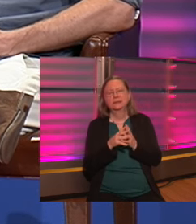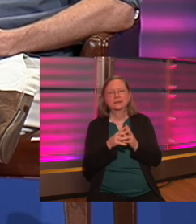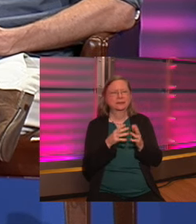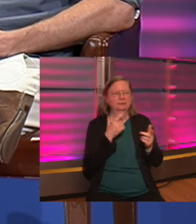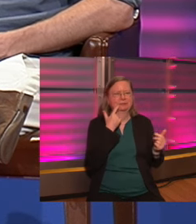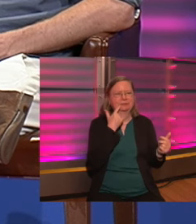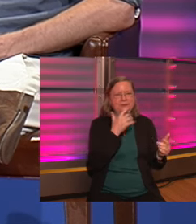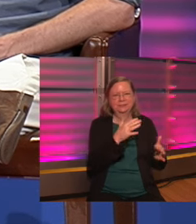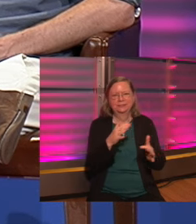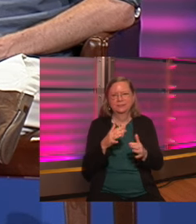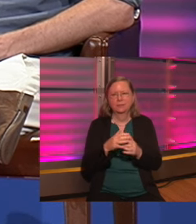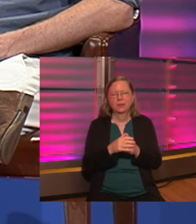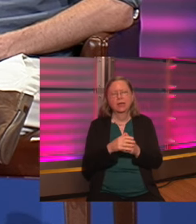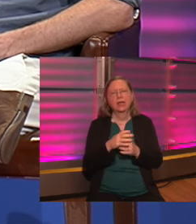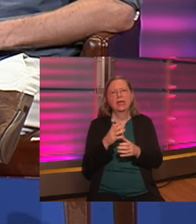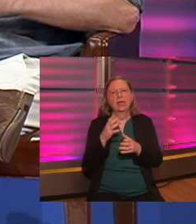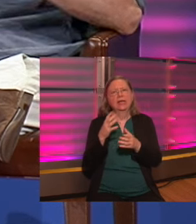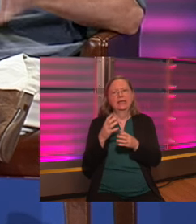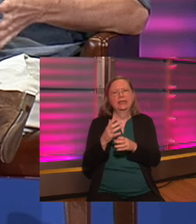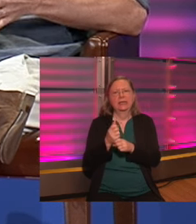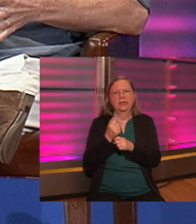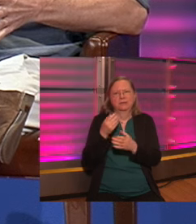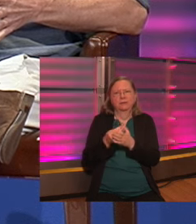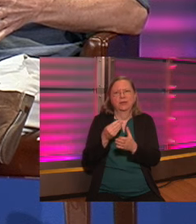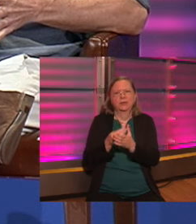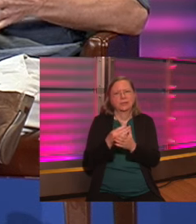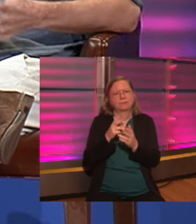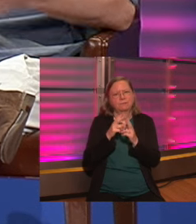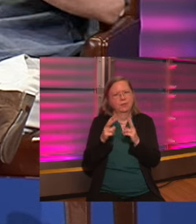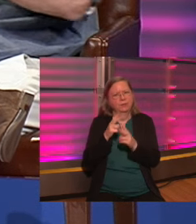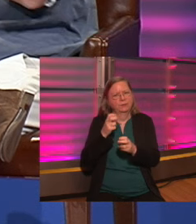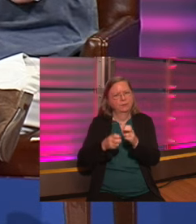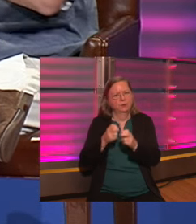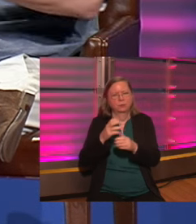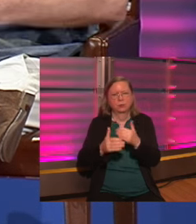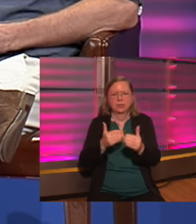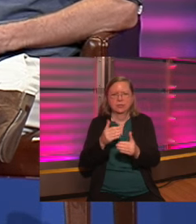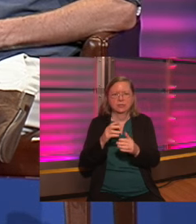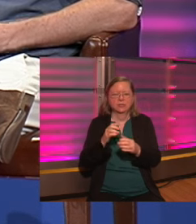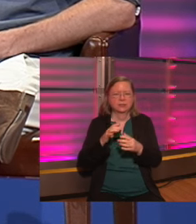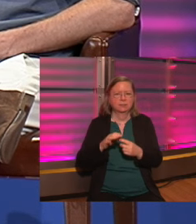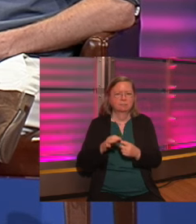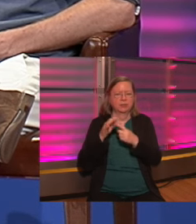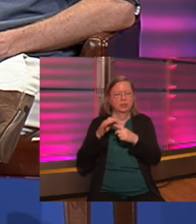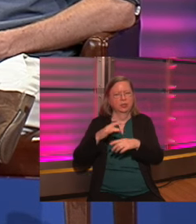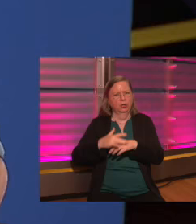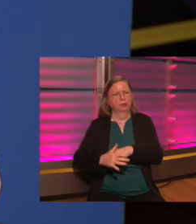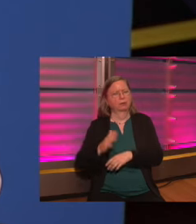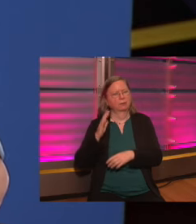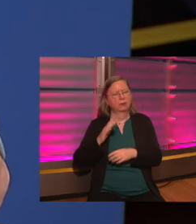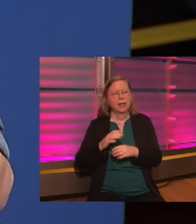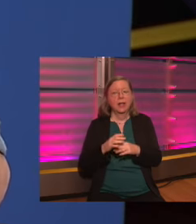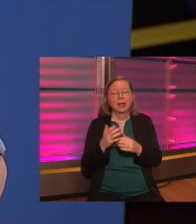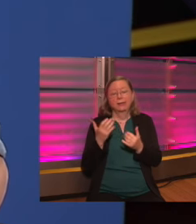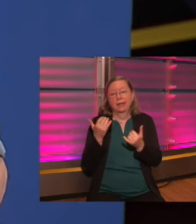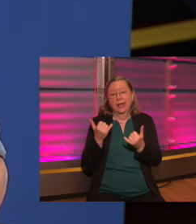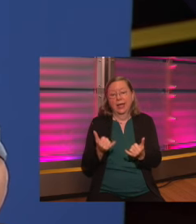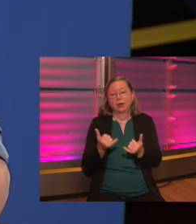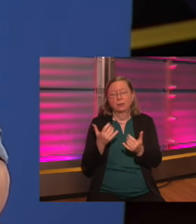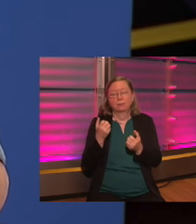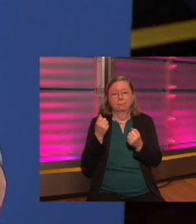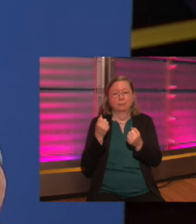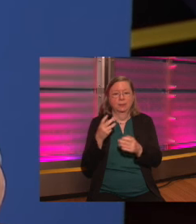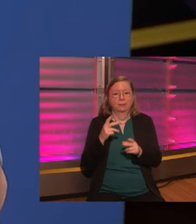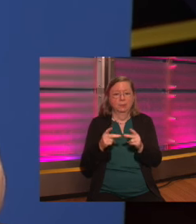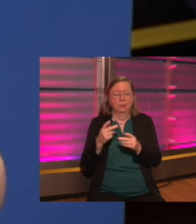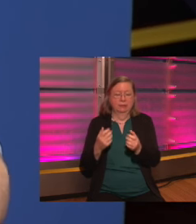Getting finance is a really difficult process, especially early. Yeah. Now it would be people would maybe help us finance this film once it's created, but